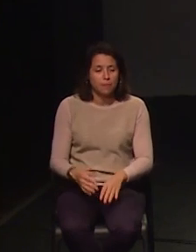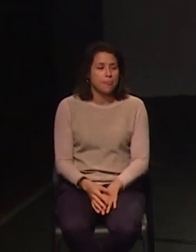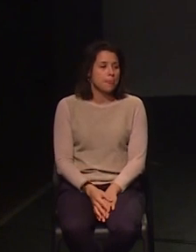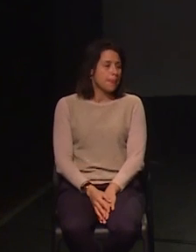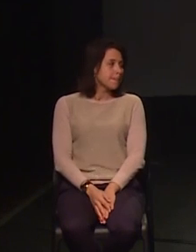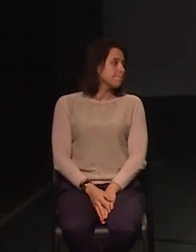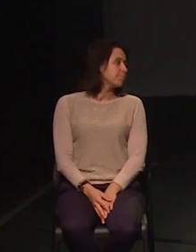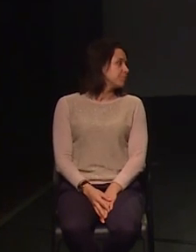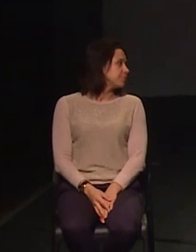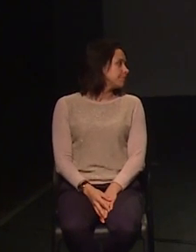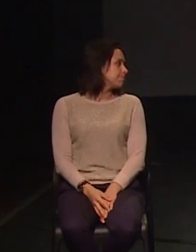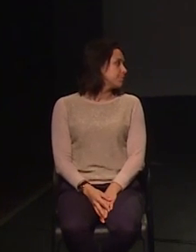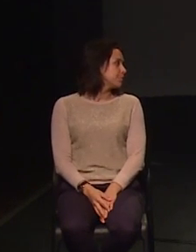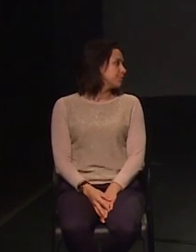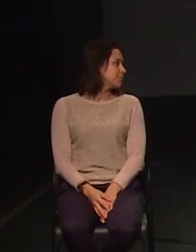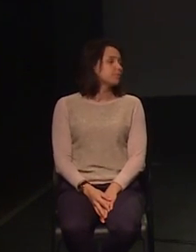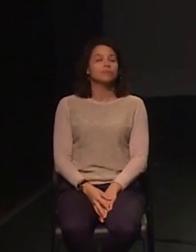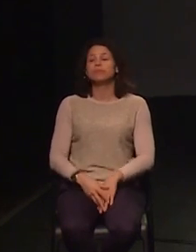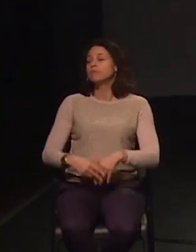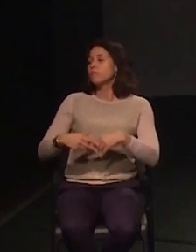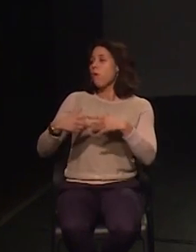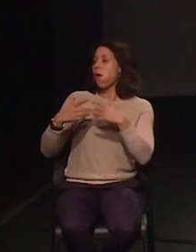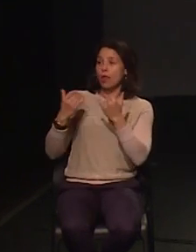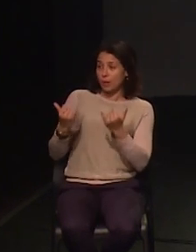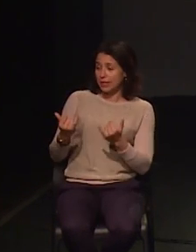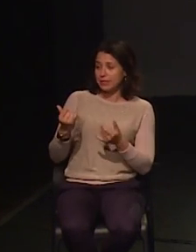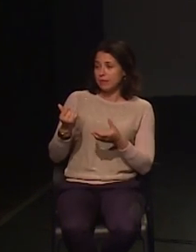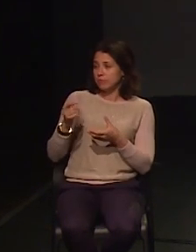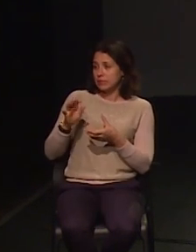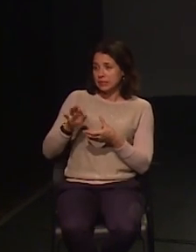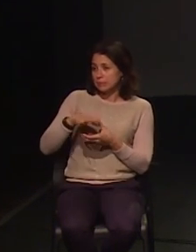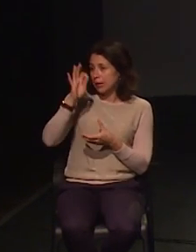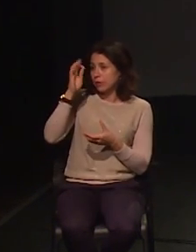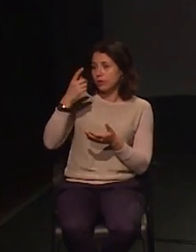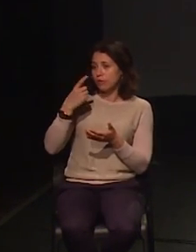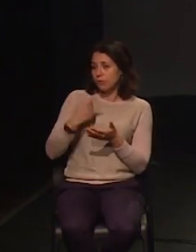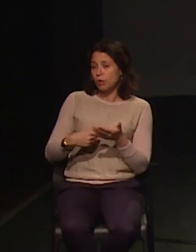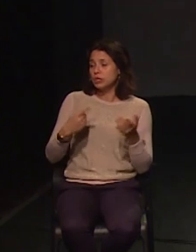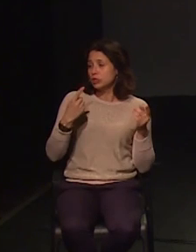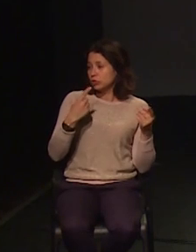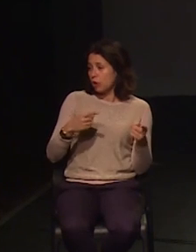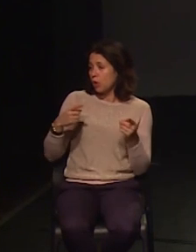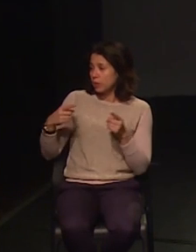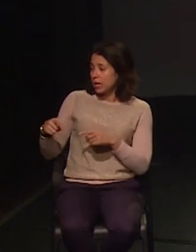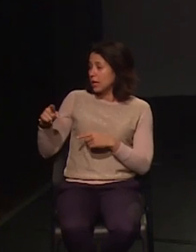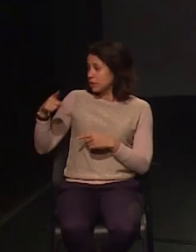right now, Hoong-Yi, can you share any meaningful, like direct and